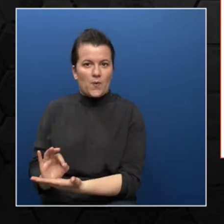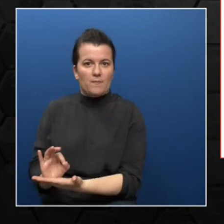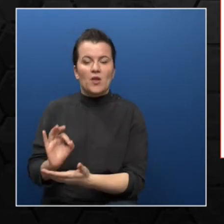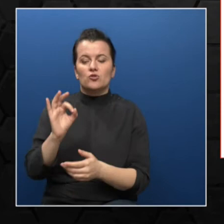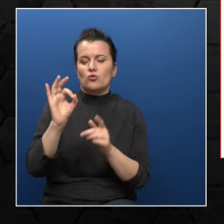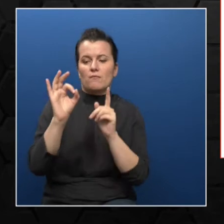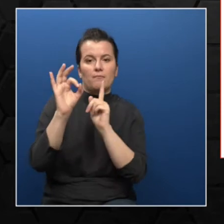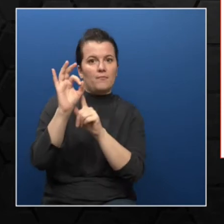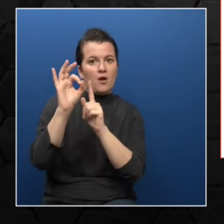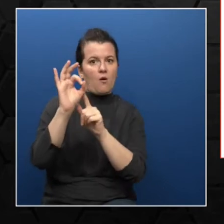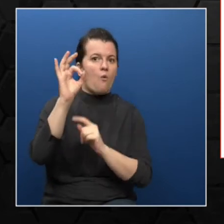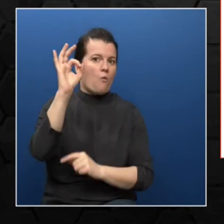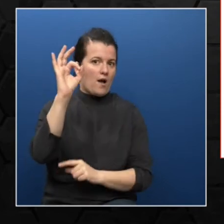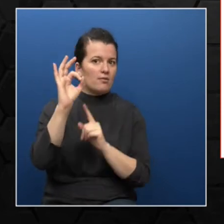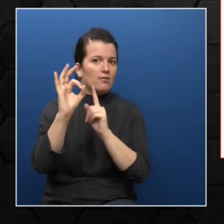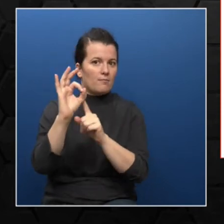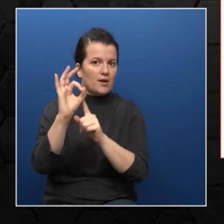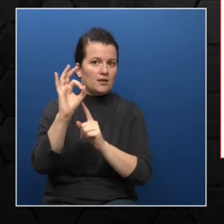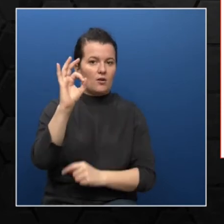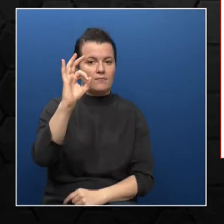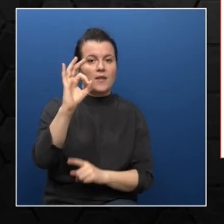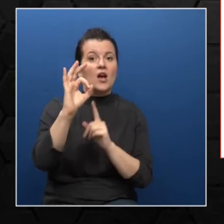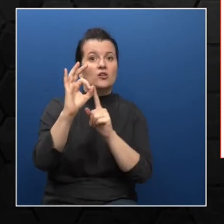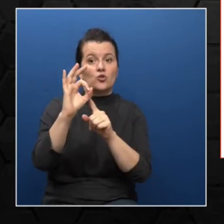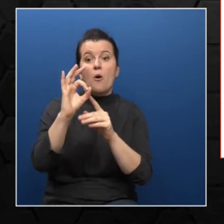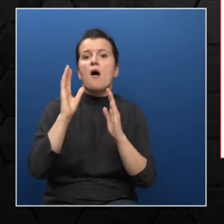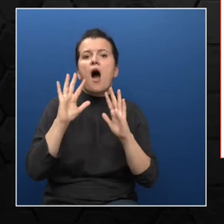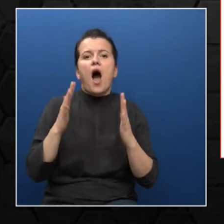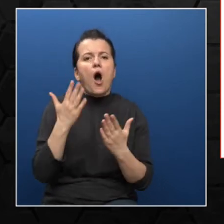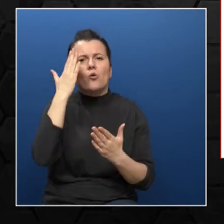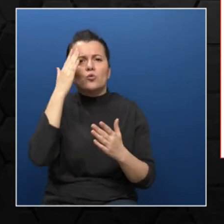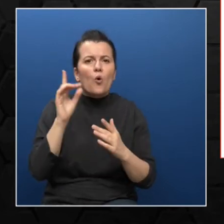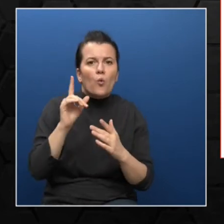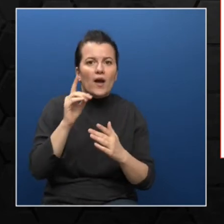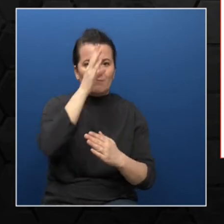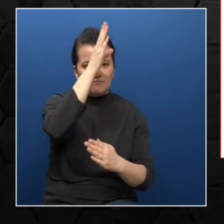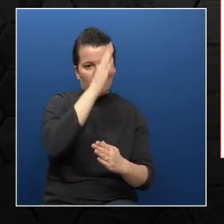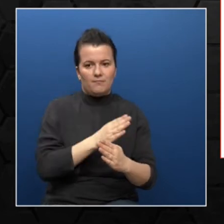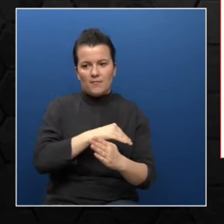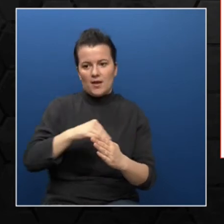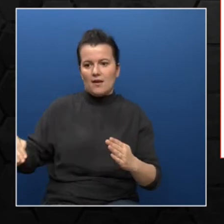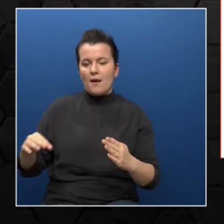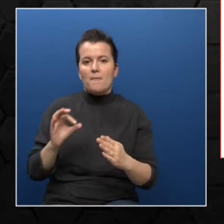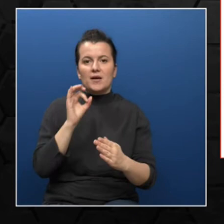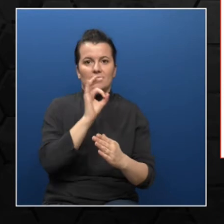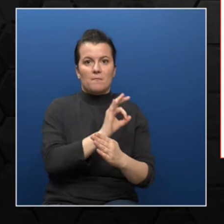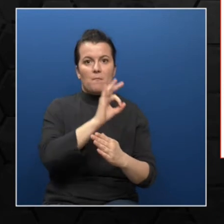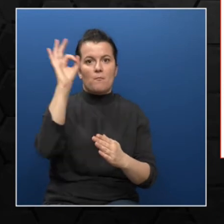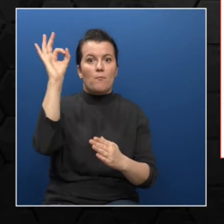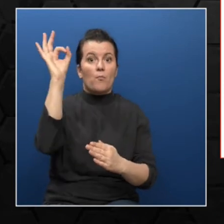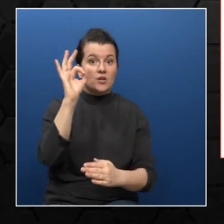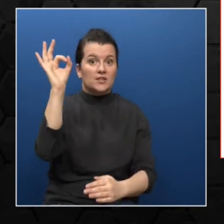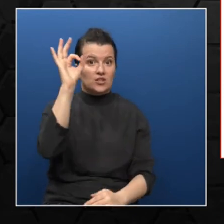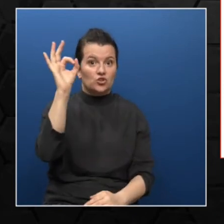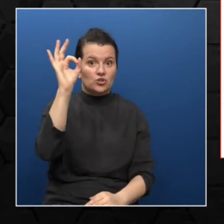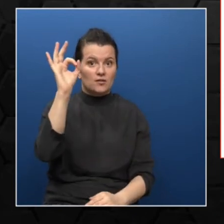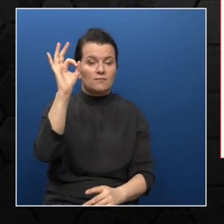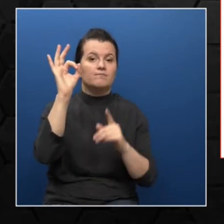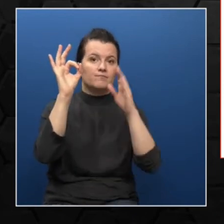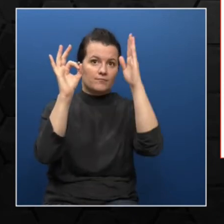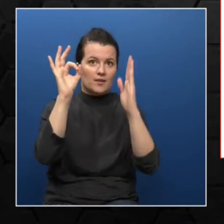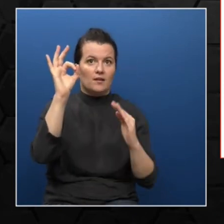later, as we would see, we would have multiple particles. And so the particle position and velocity are defined by these two